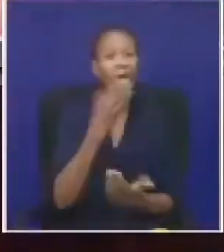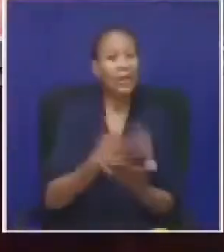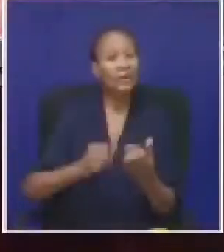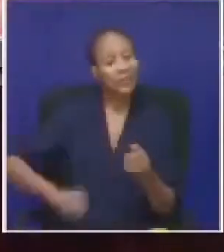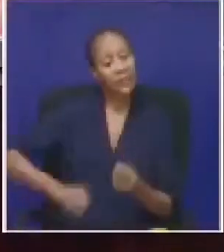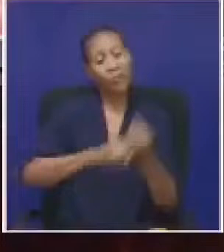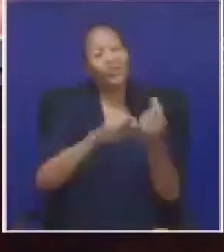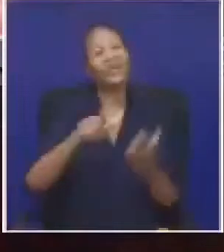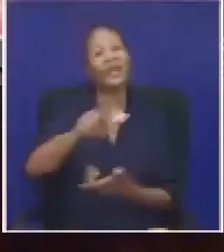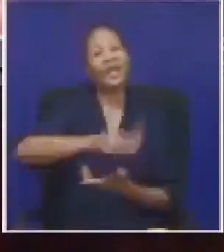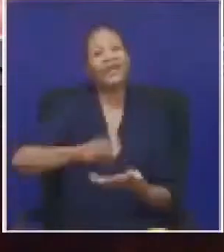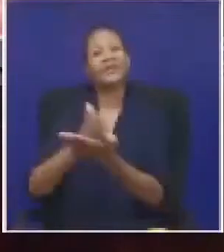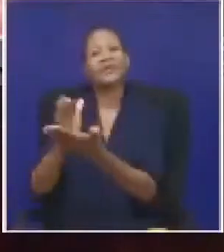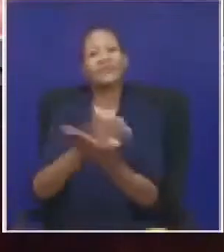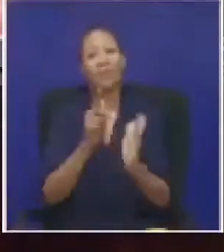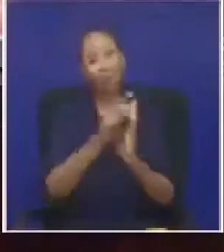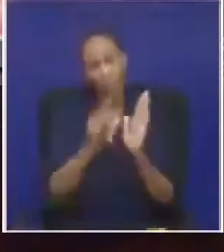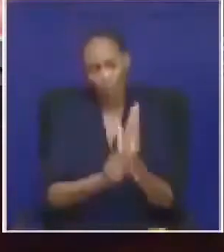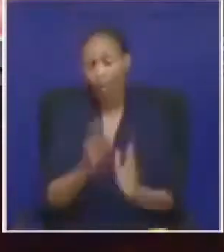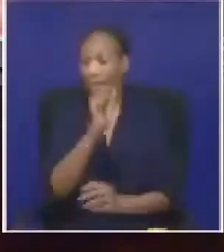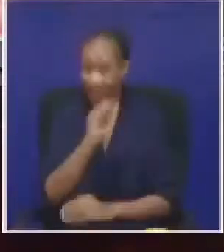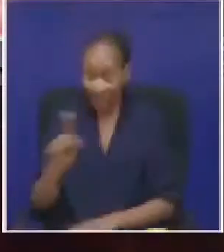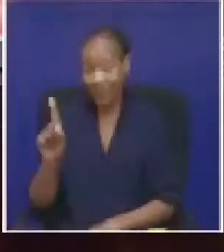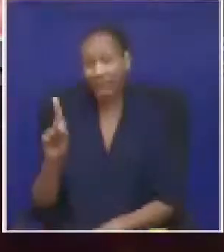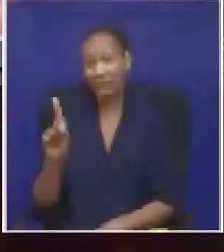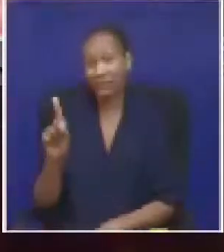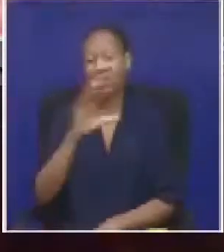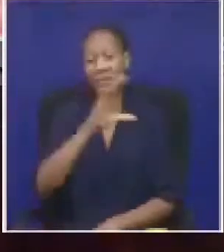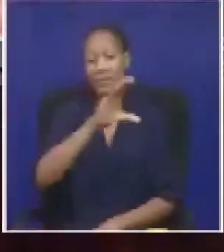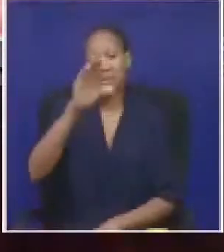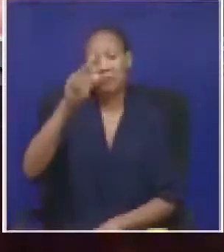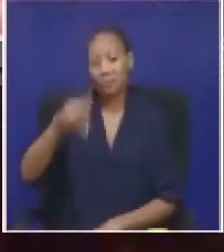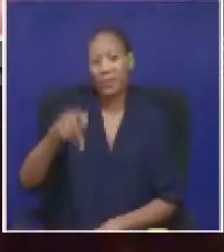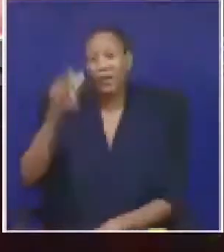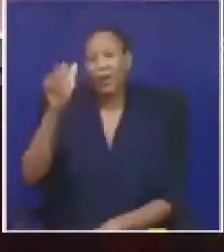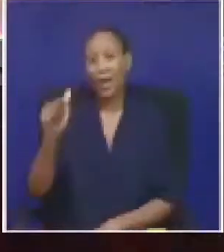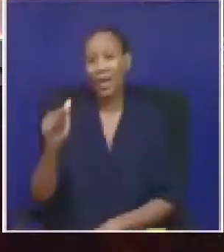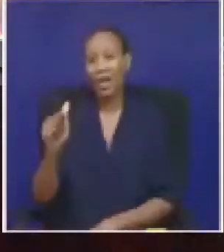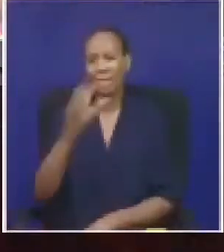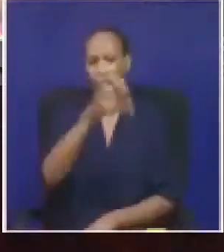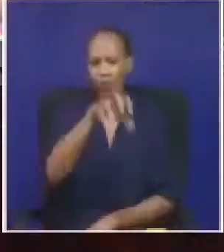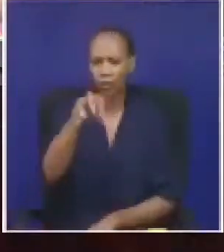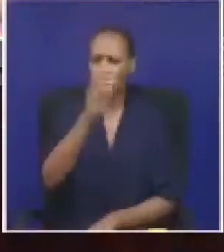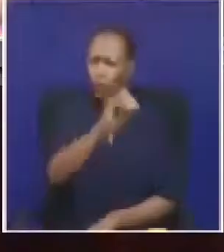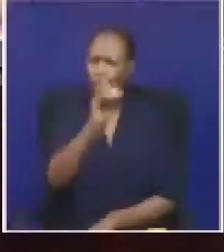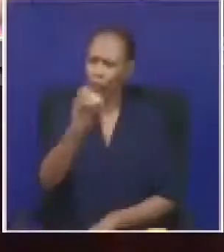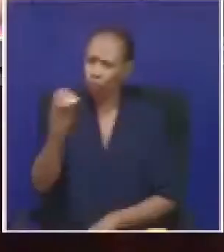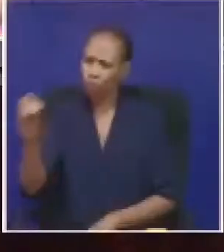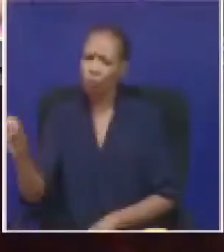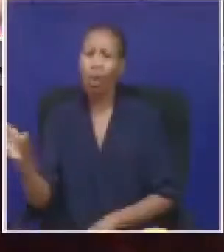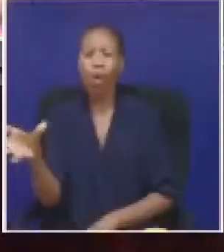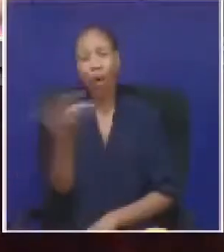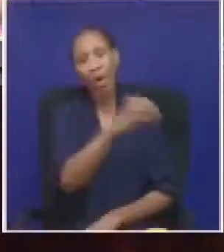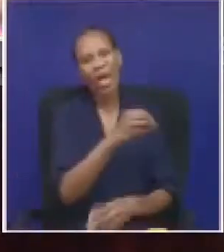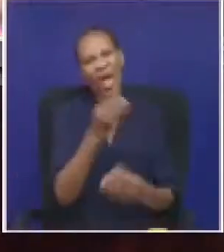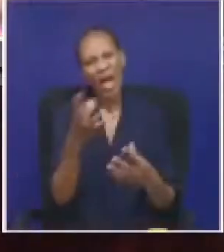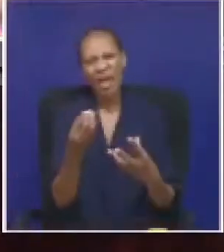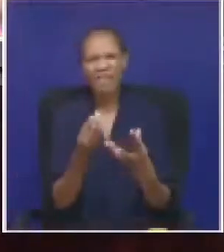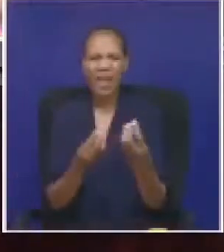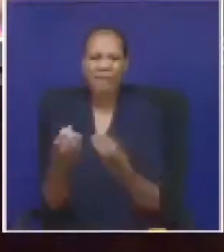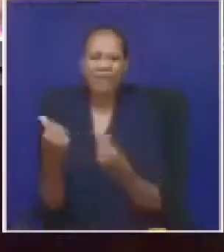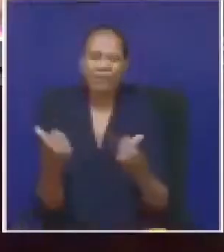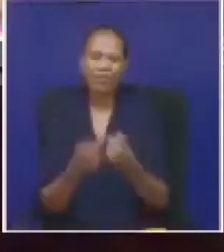program. However, CPAs around the country are facing substantial